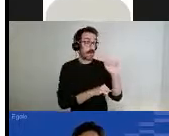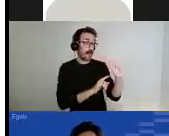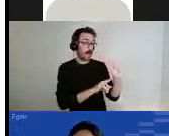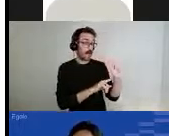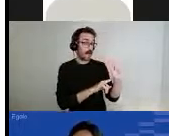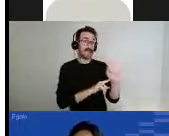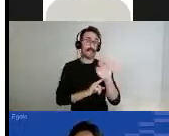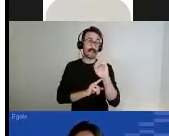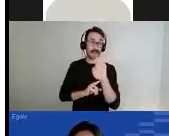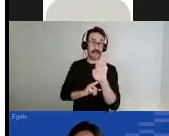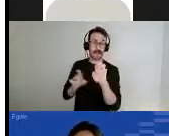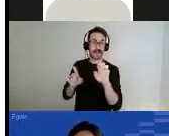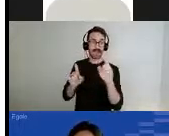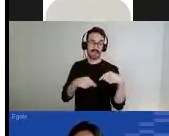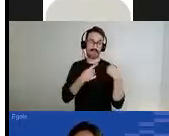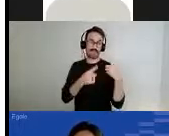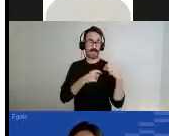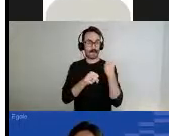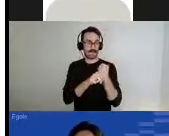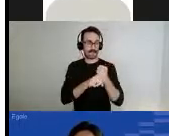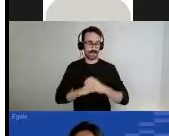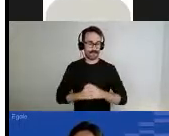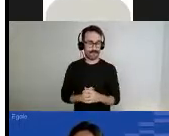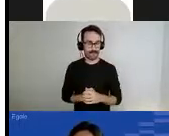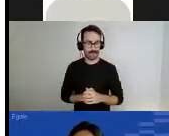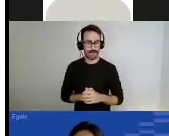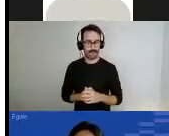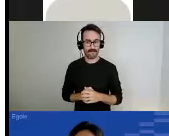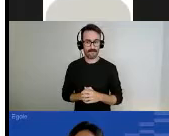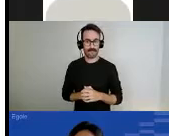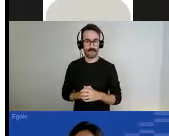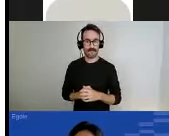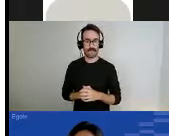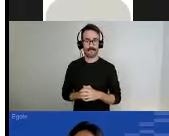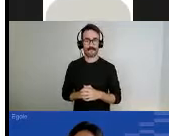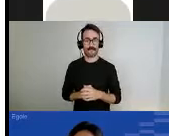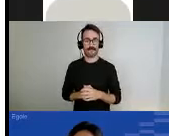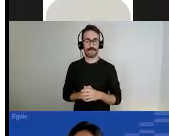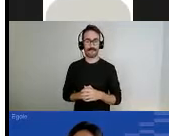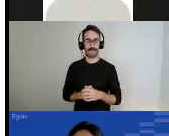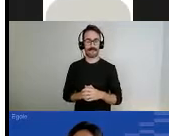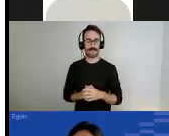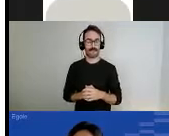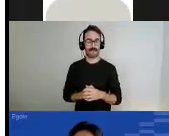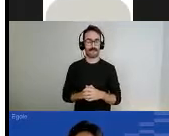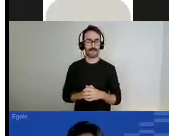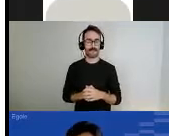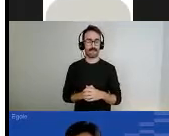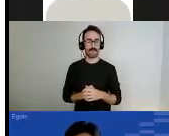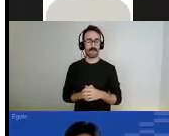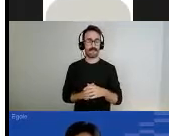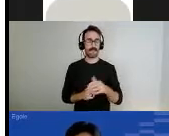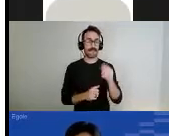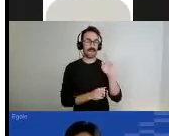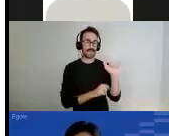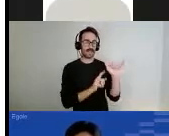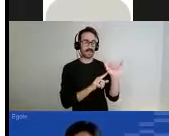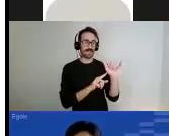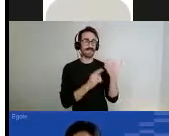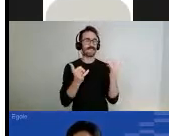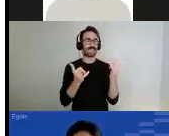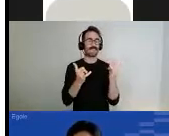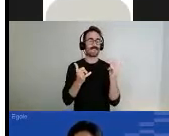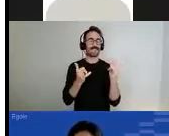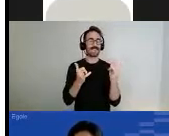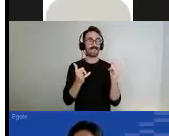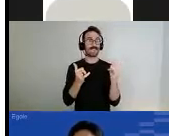Egale over the past year. And I just want to welcome